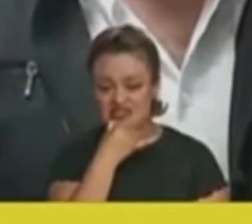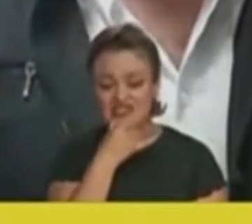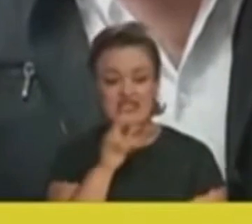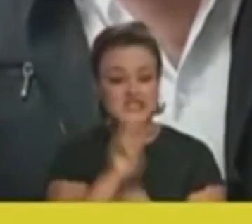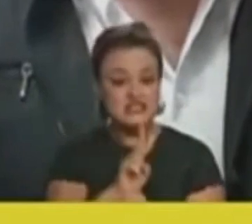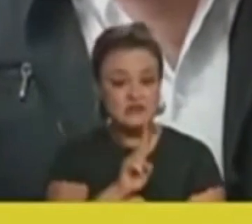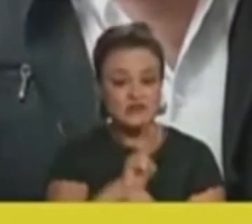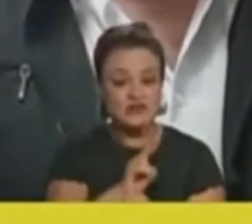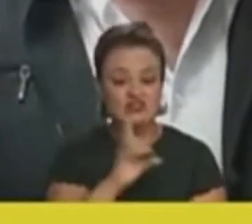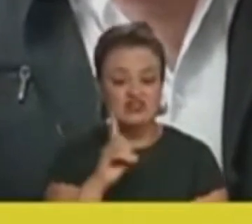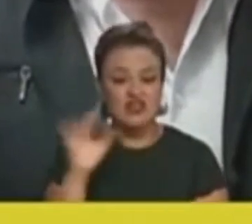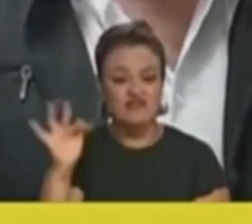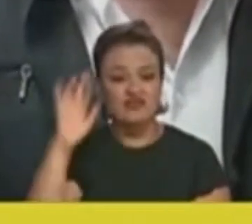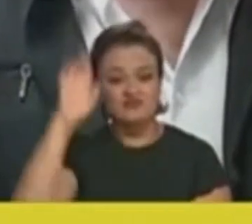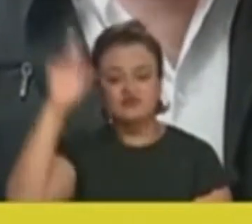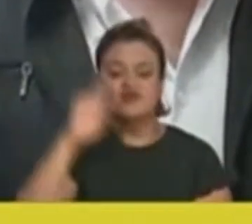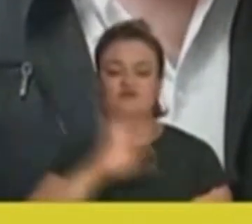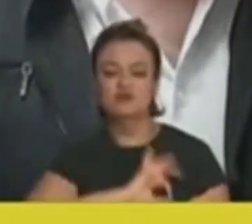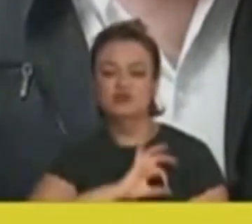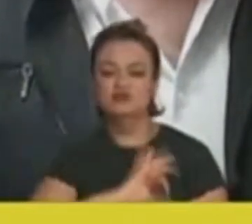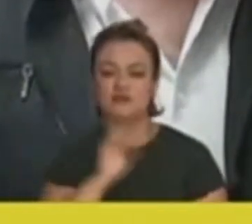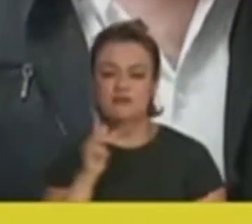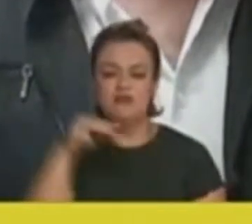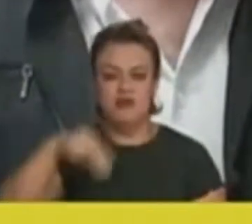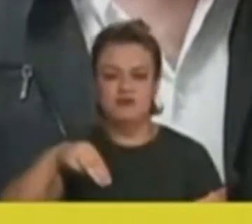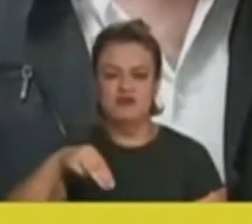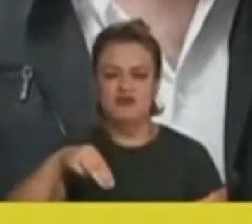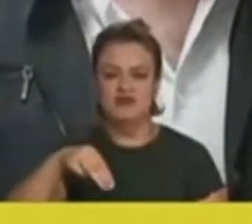federal police, and they didn't do that.